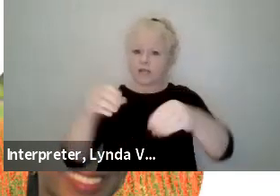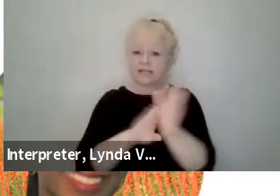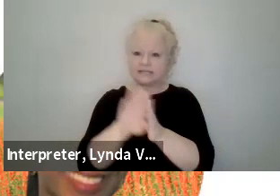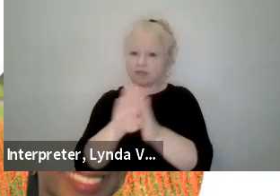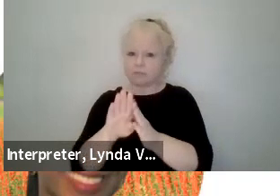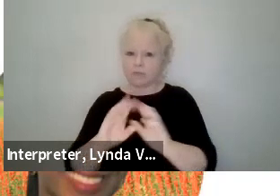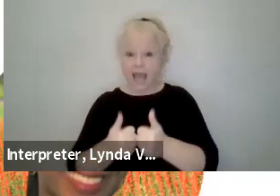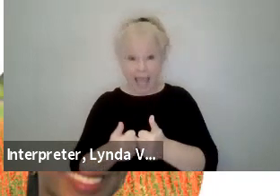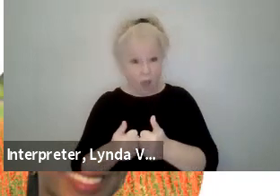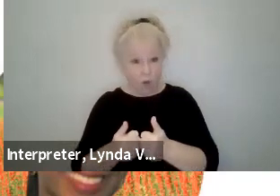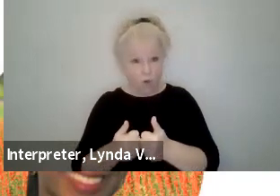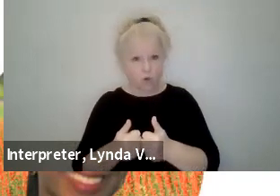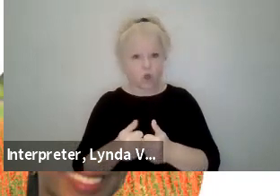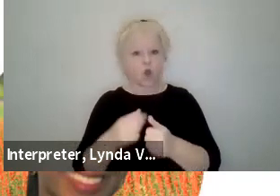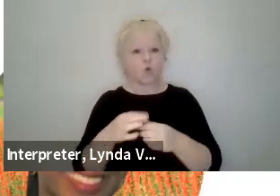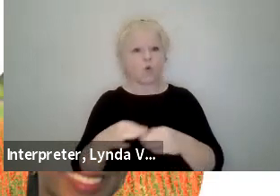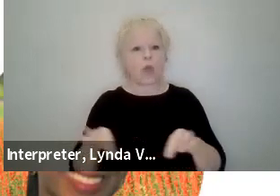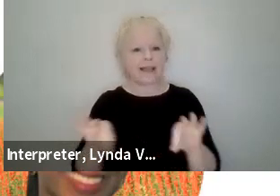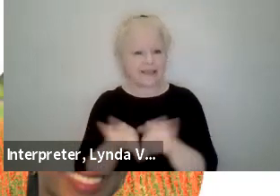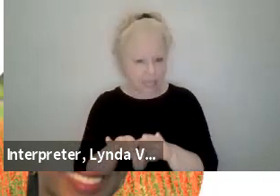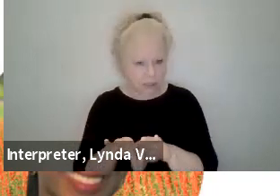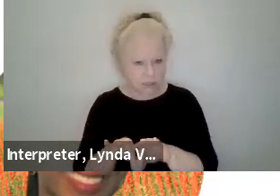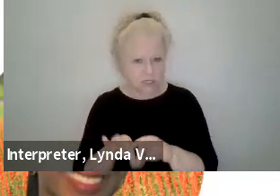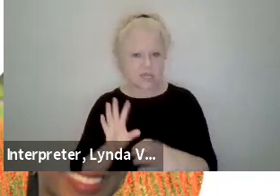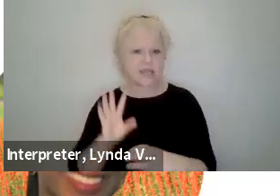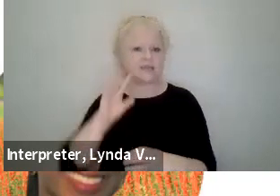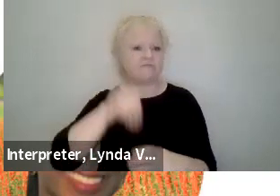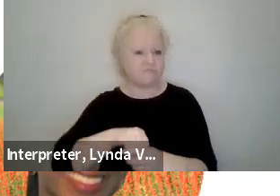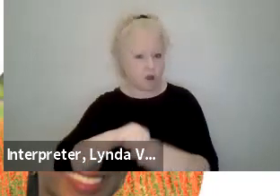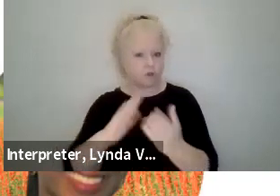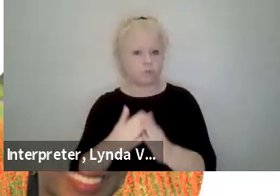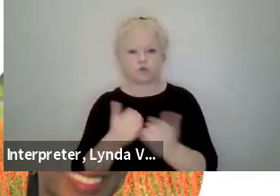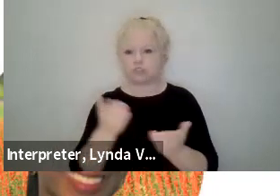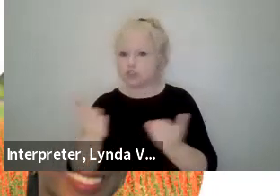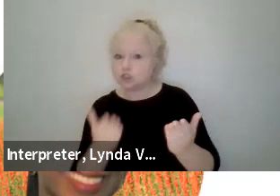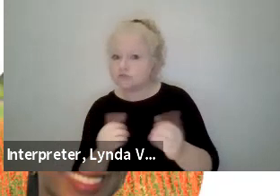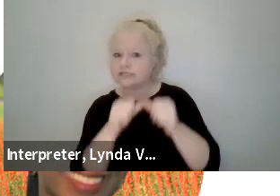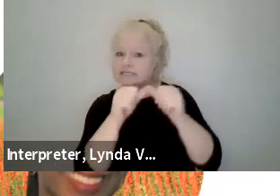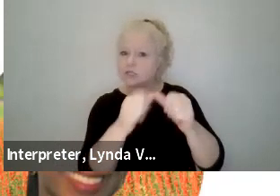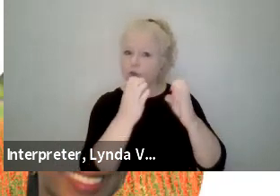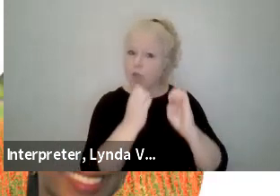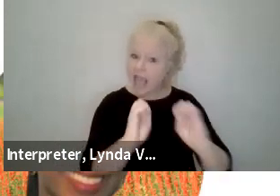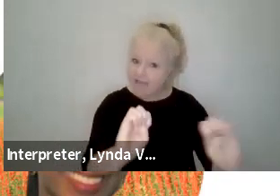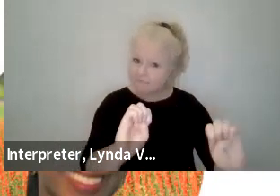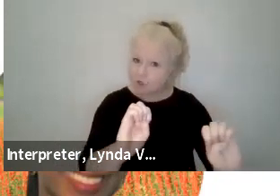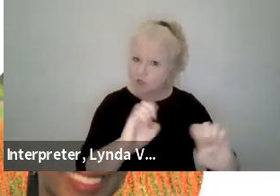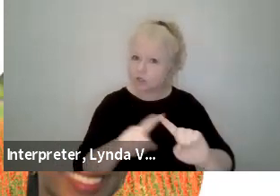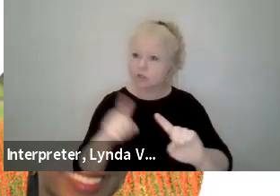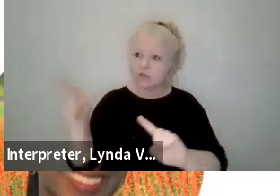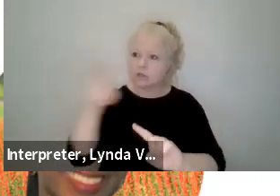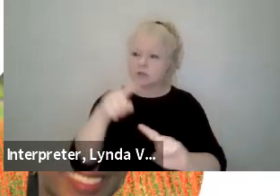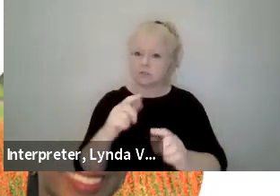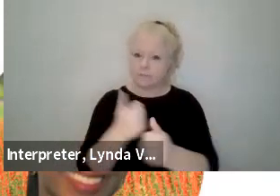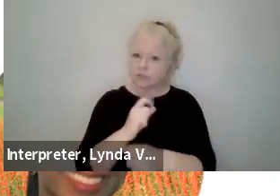by remaining relevant and involved through community services and ongoing efforts to strengthen our partnership